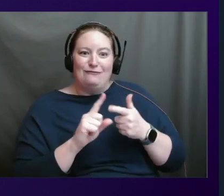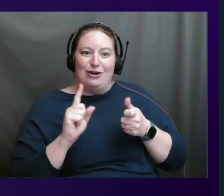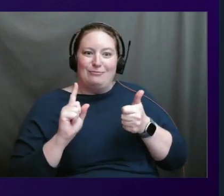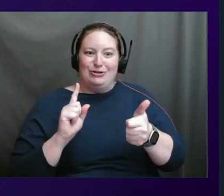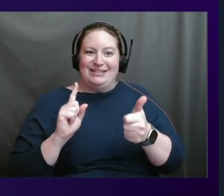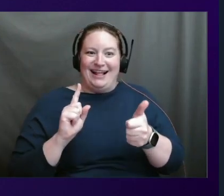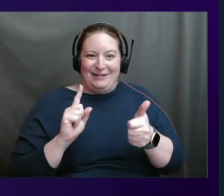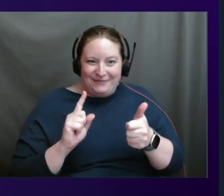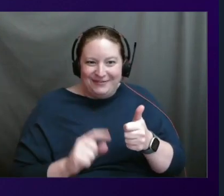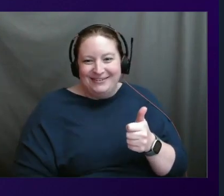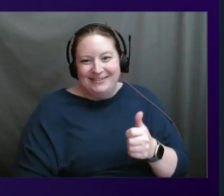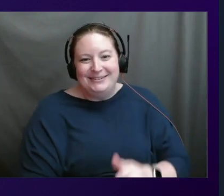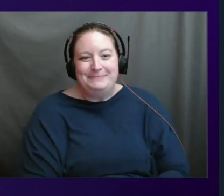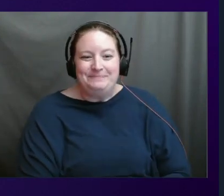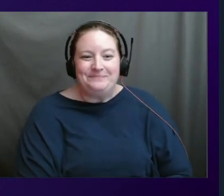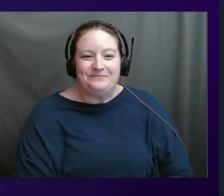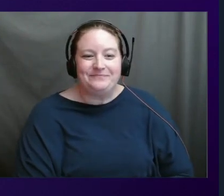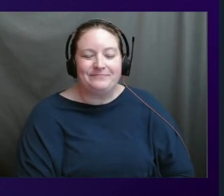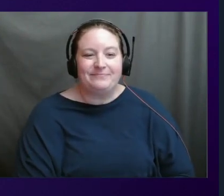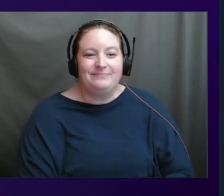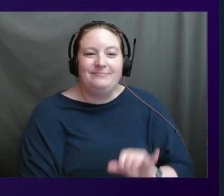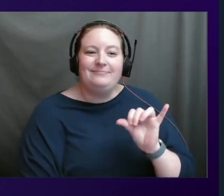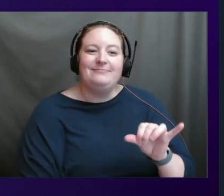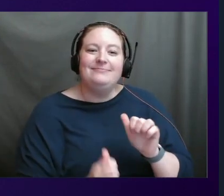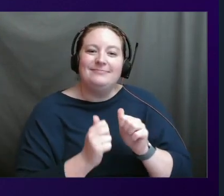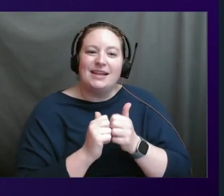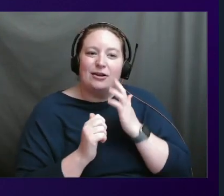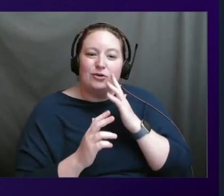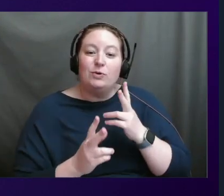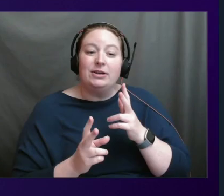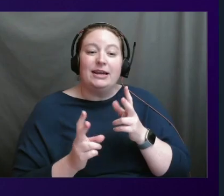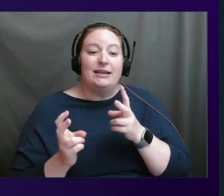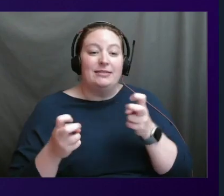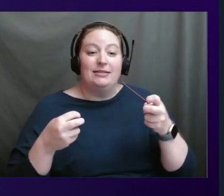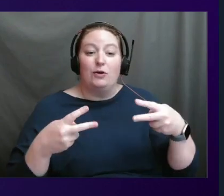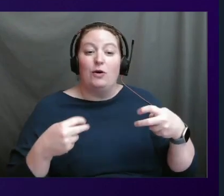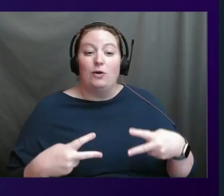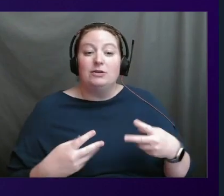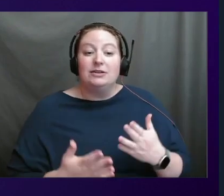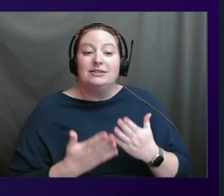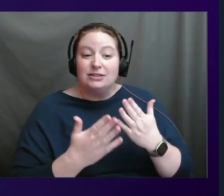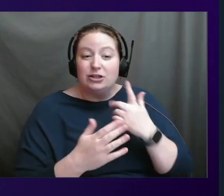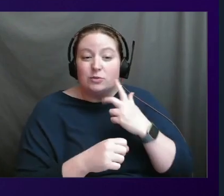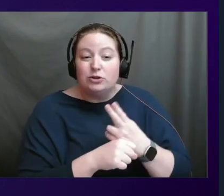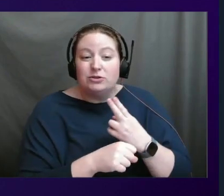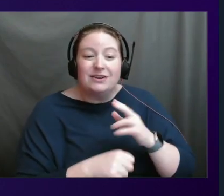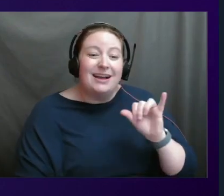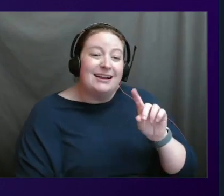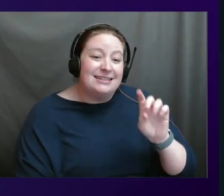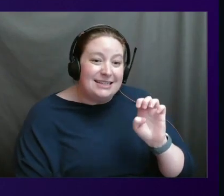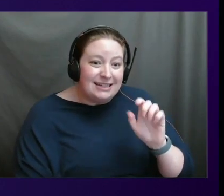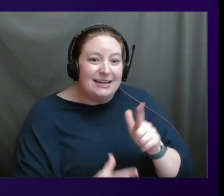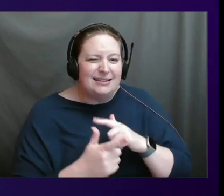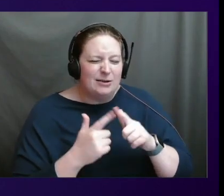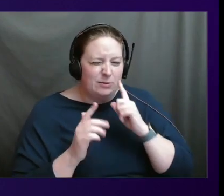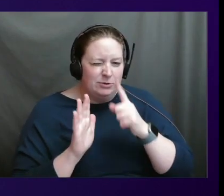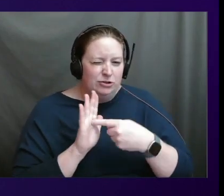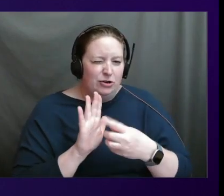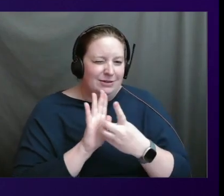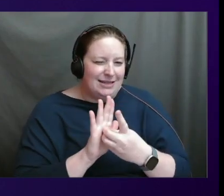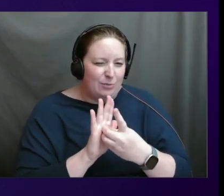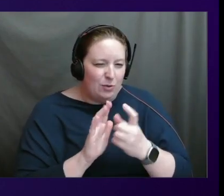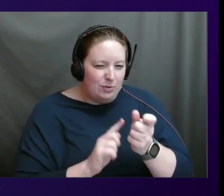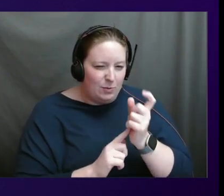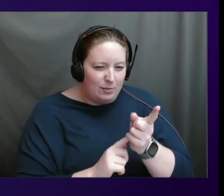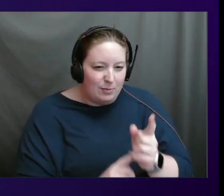ways. And then so that's how you're going to get the code suggestions that you'll then use in your IDE. And like I said, we'll go through this in a demo in just a